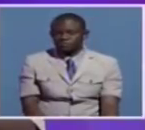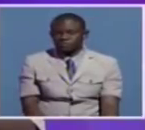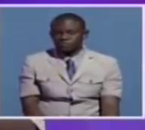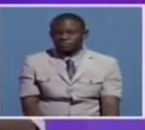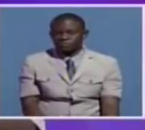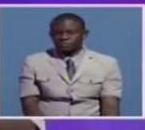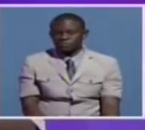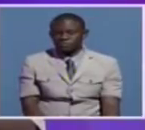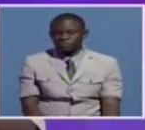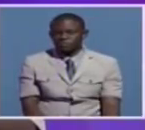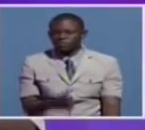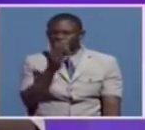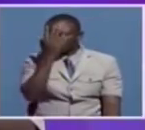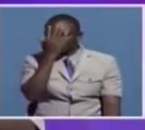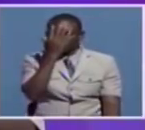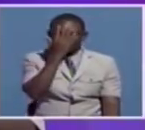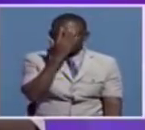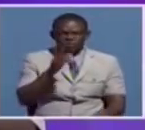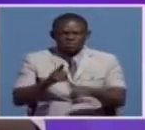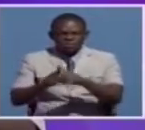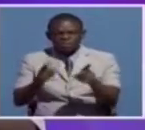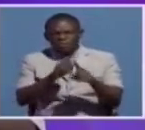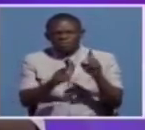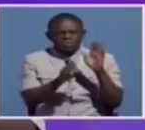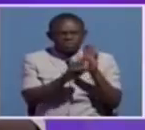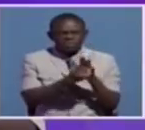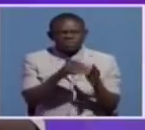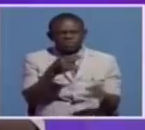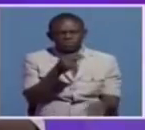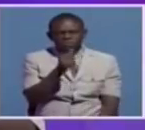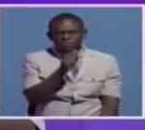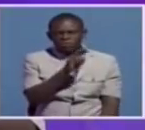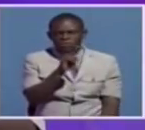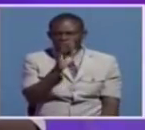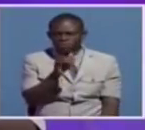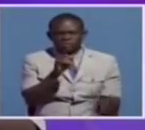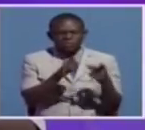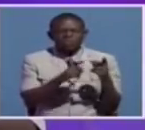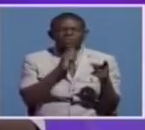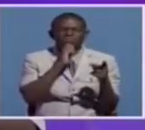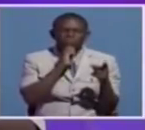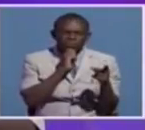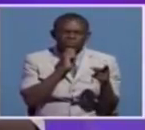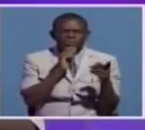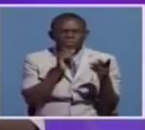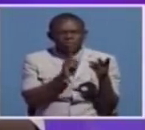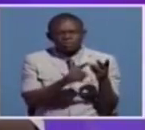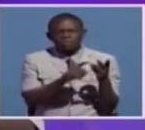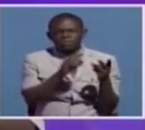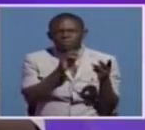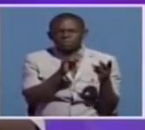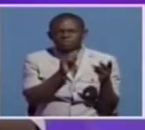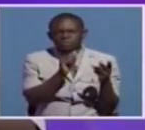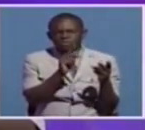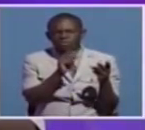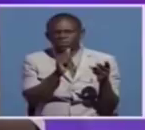faces. You could see Nkumbulas. You could see the Samuel Kapwebwes, you could see the Makasas,